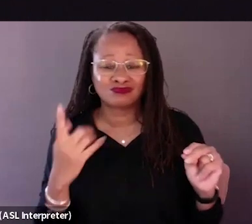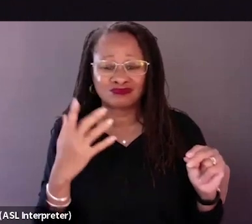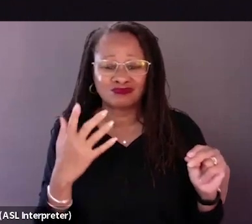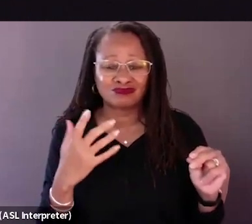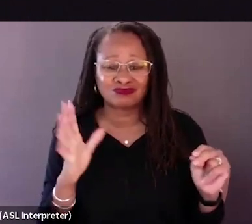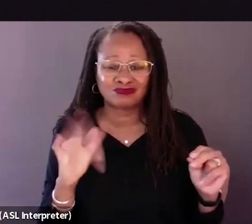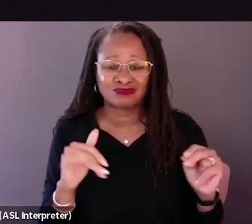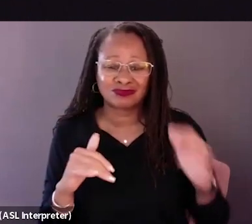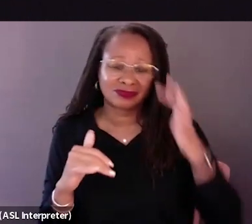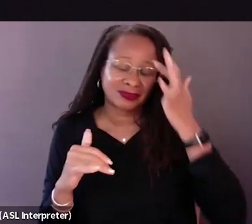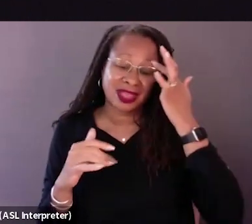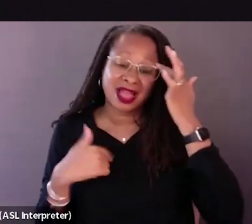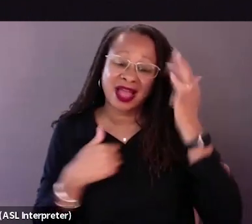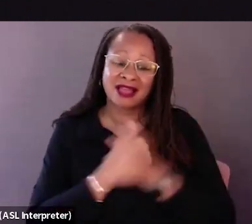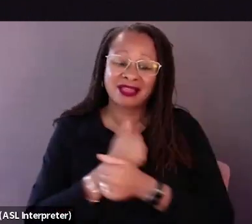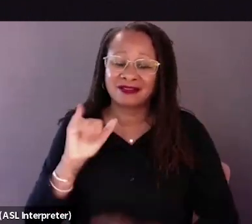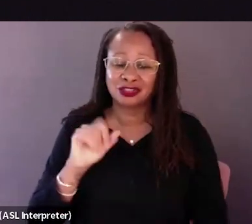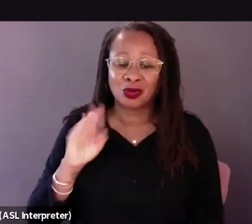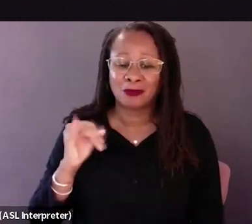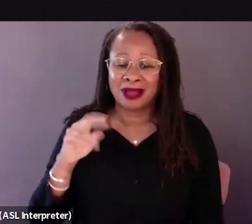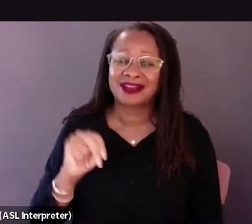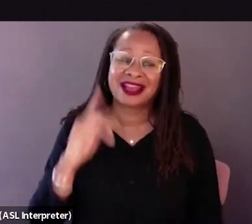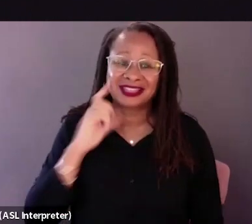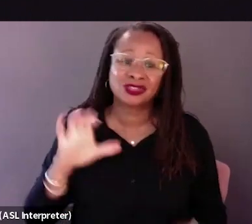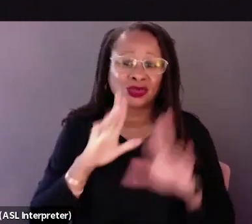That is, I love Joe Biden. I think he's doing a really great job.